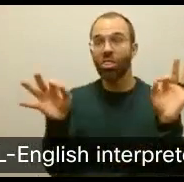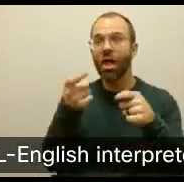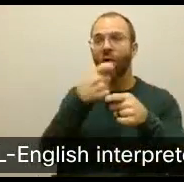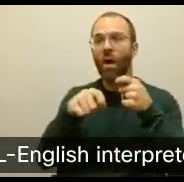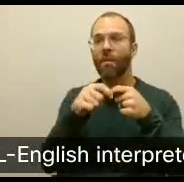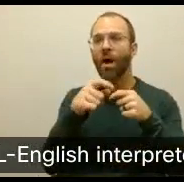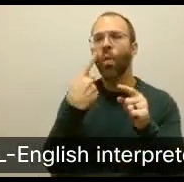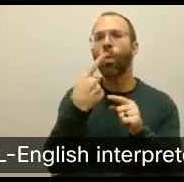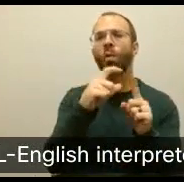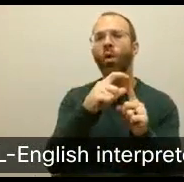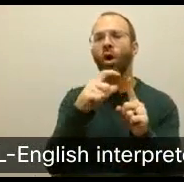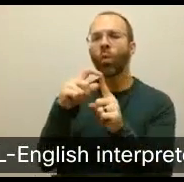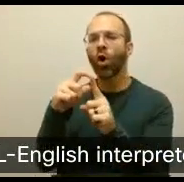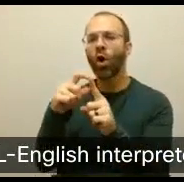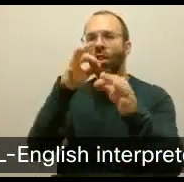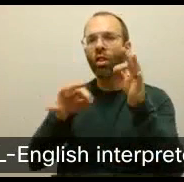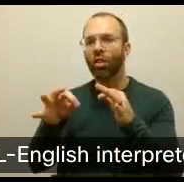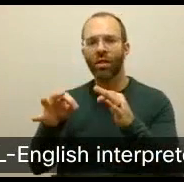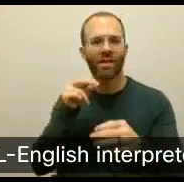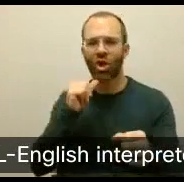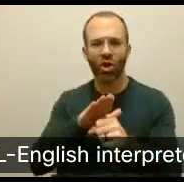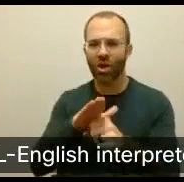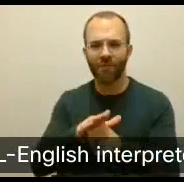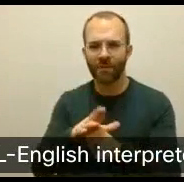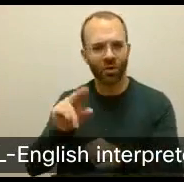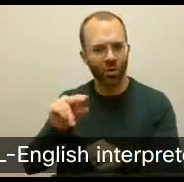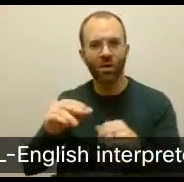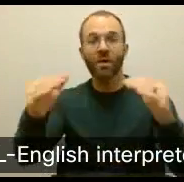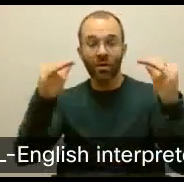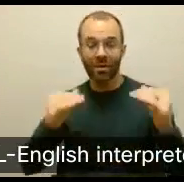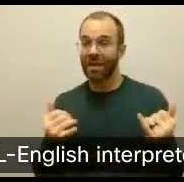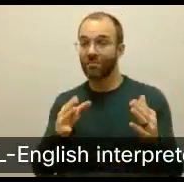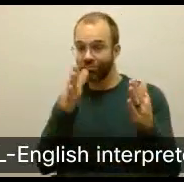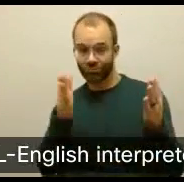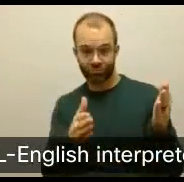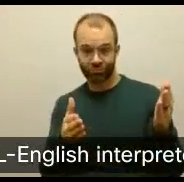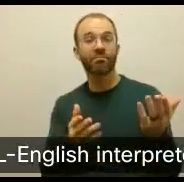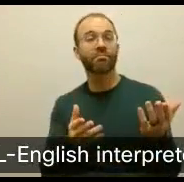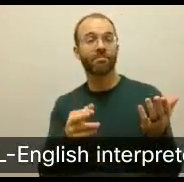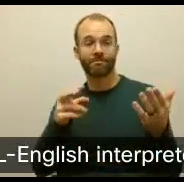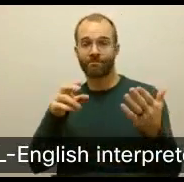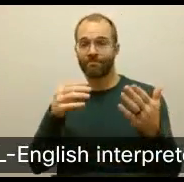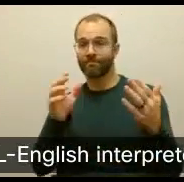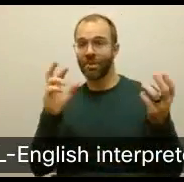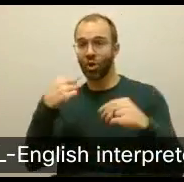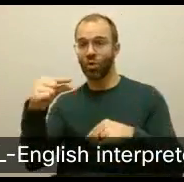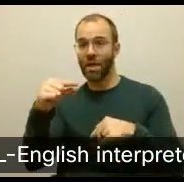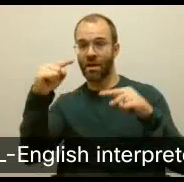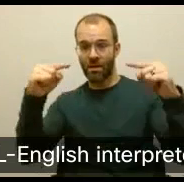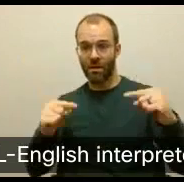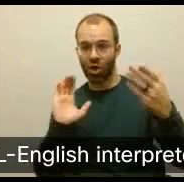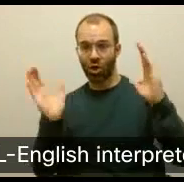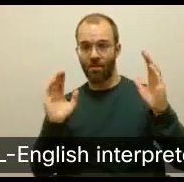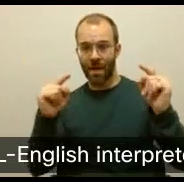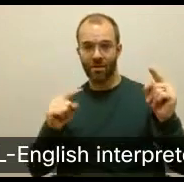sentence as a whole the same. Moving on, it says, as a result, they overuse quotations in the final research paper. Paraphrase